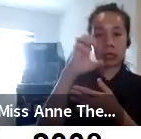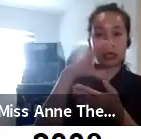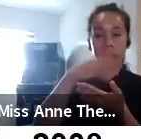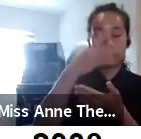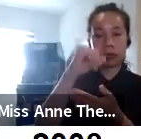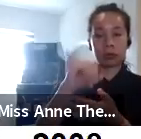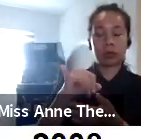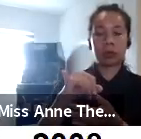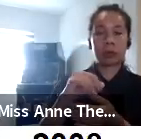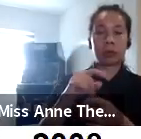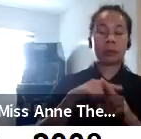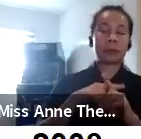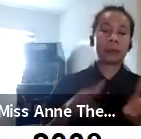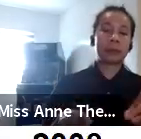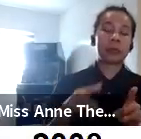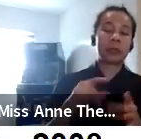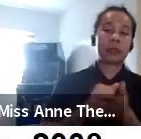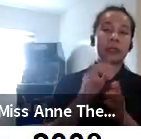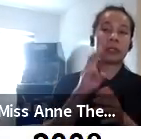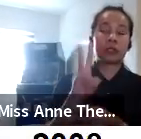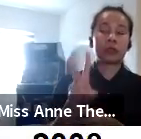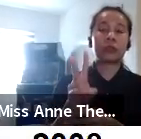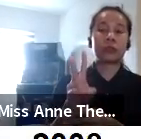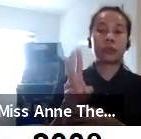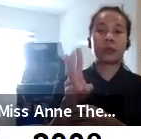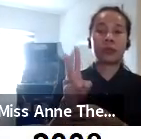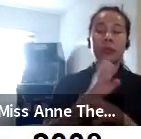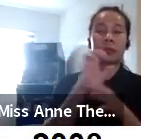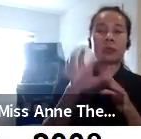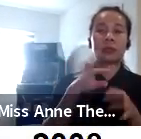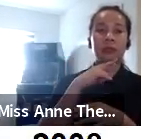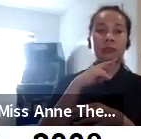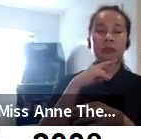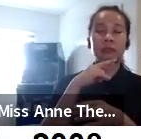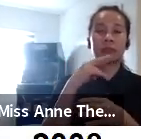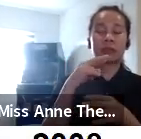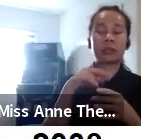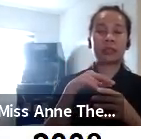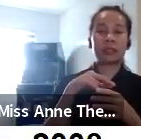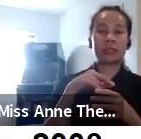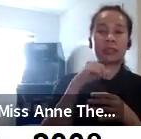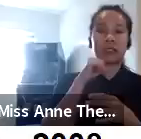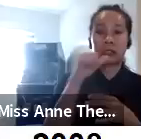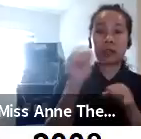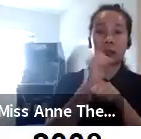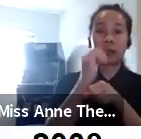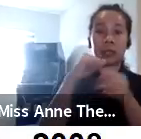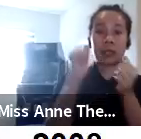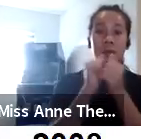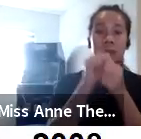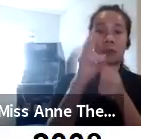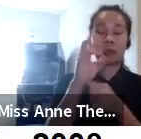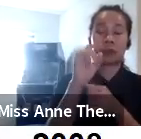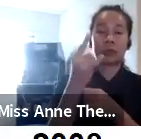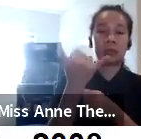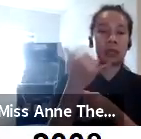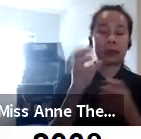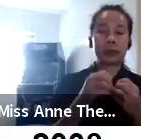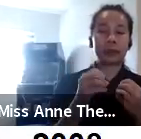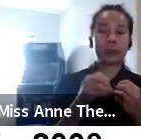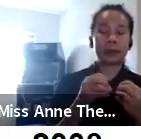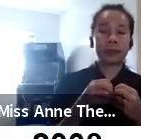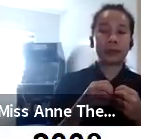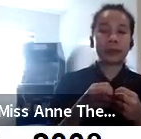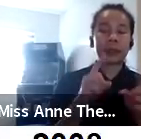2 employees are already out of the university. They retire very early from the university. As a